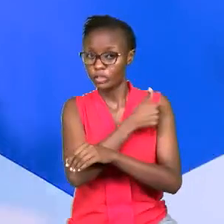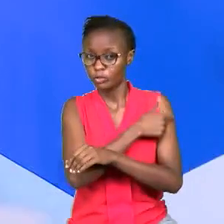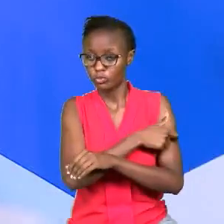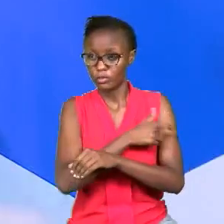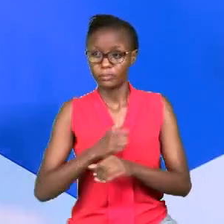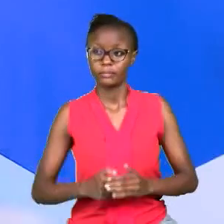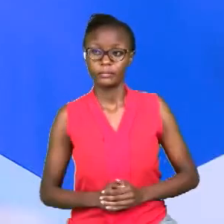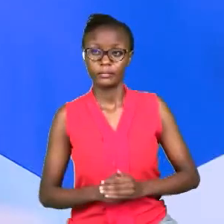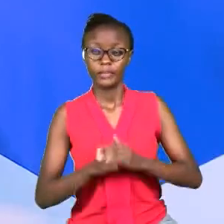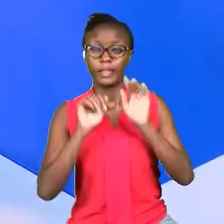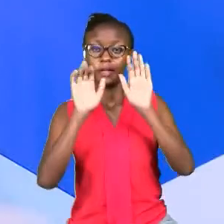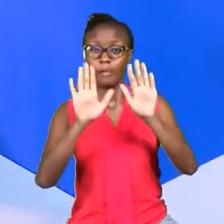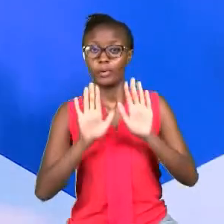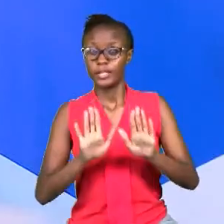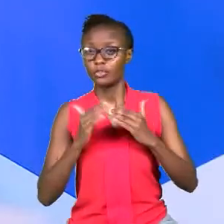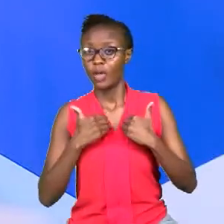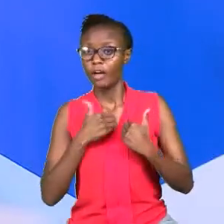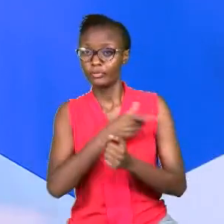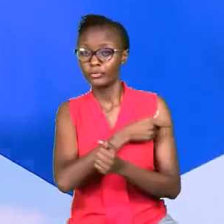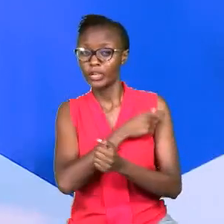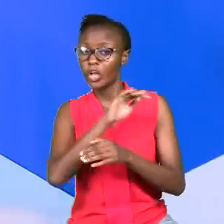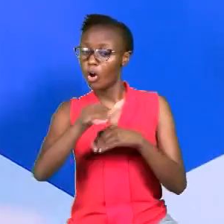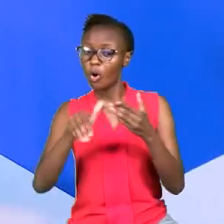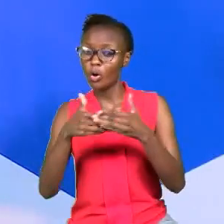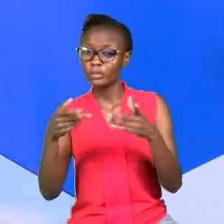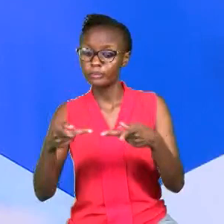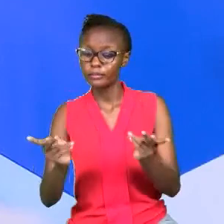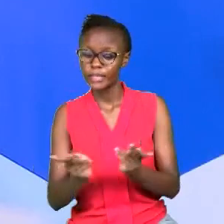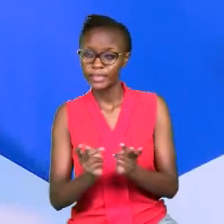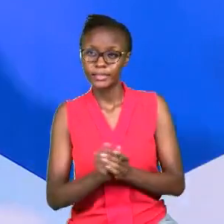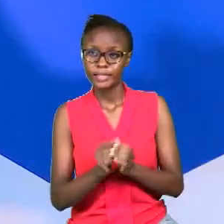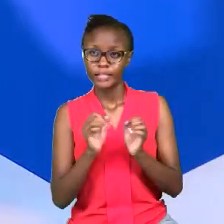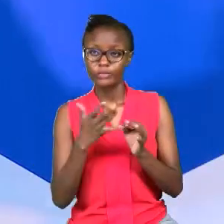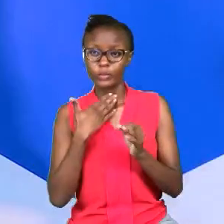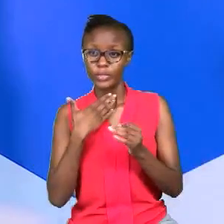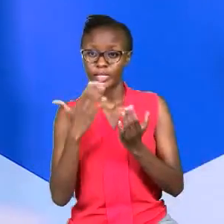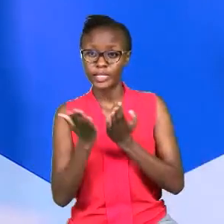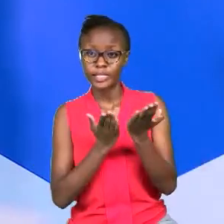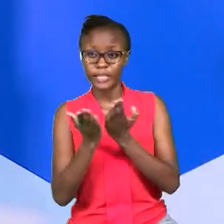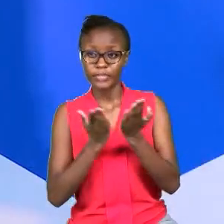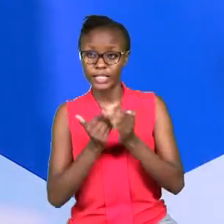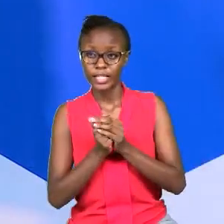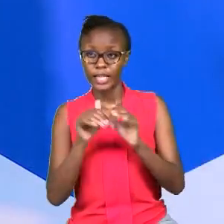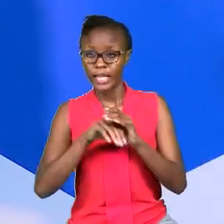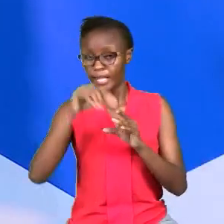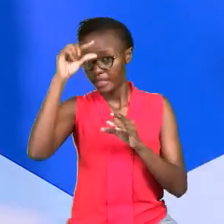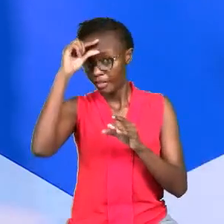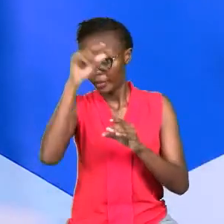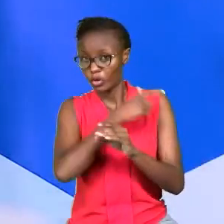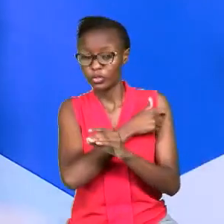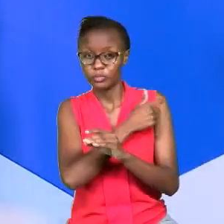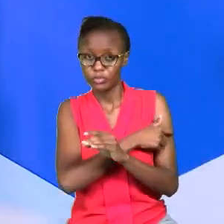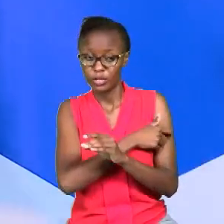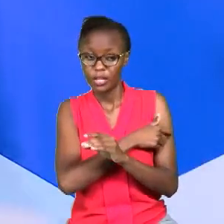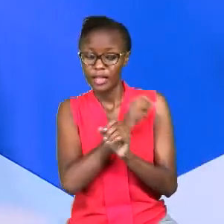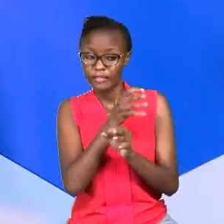there's need to provide the vaccinations everywhere. If you're going to get services in the government institutions, if you go and there's no vaccines